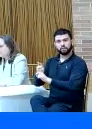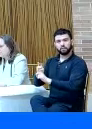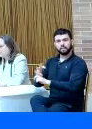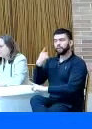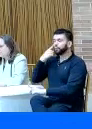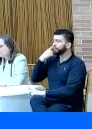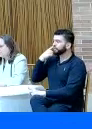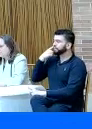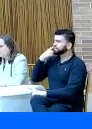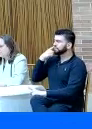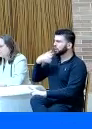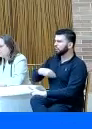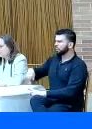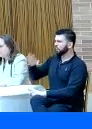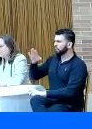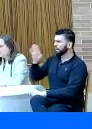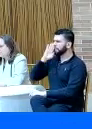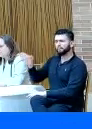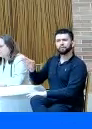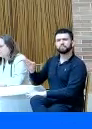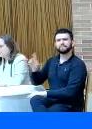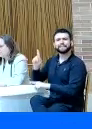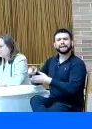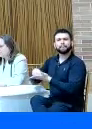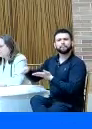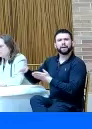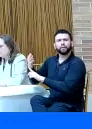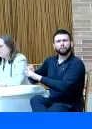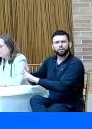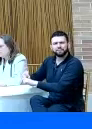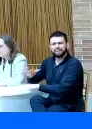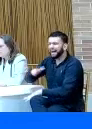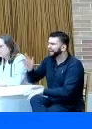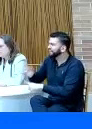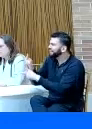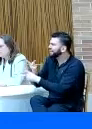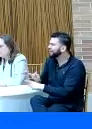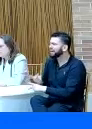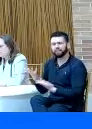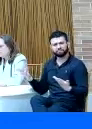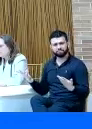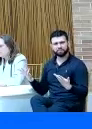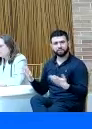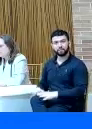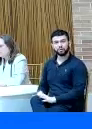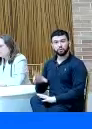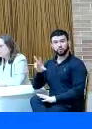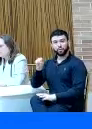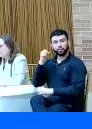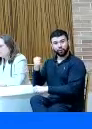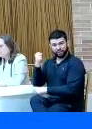their mortgages like I I never figured that out but why try in three decades during this